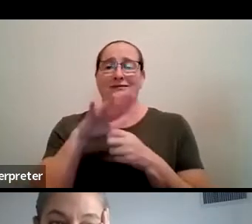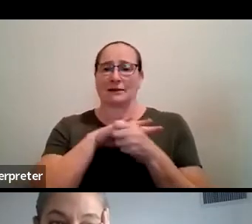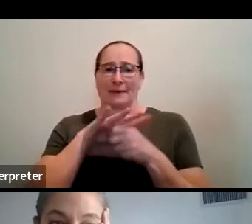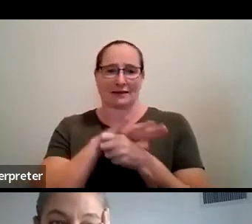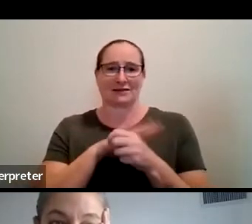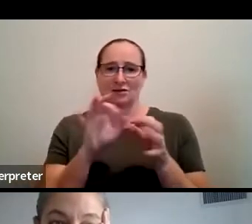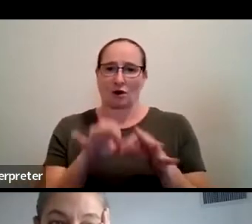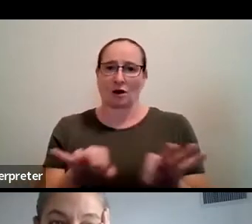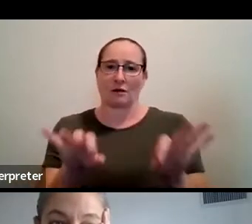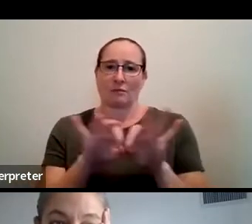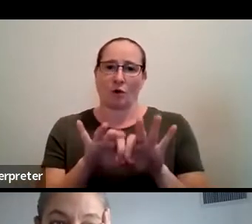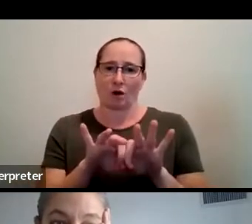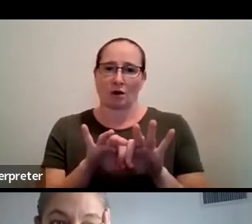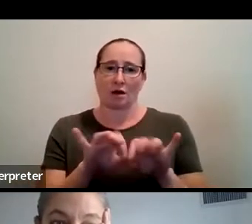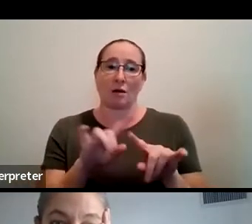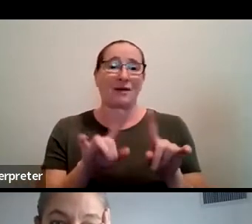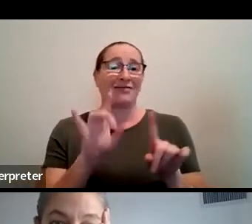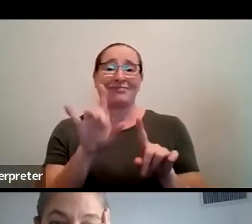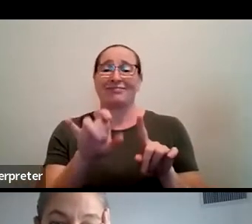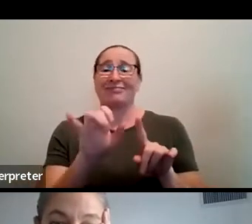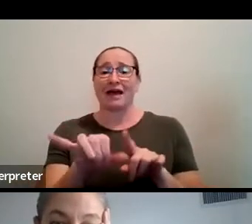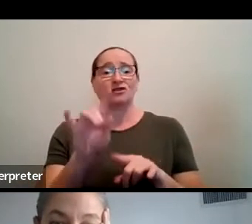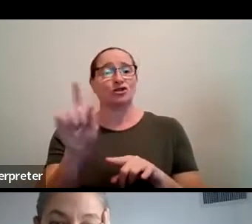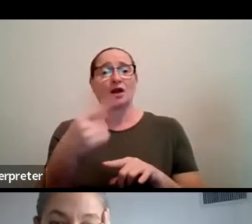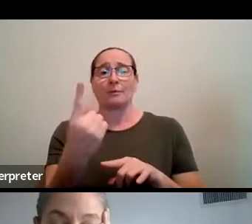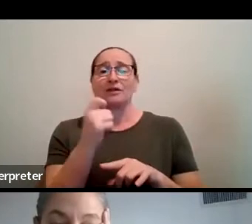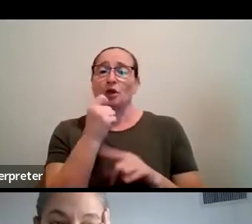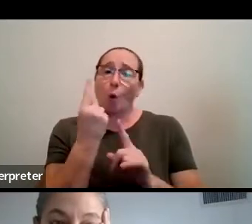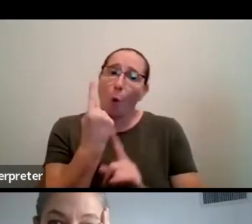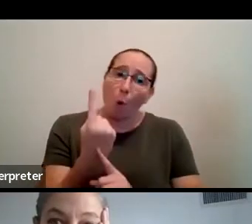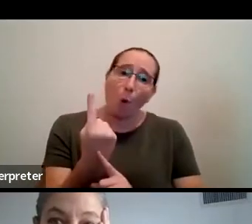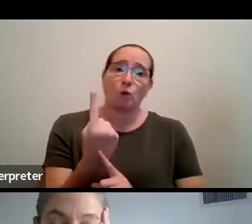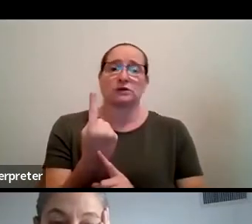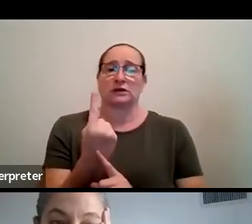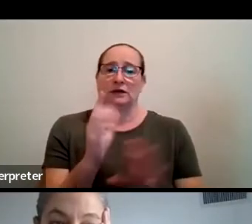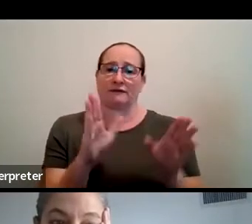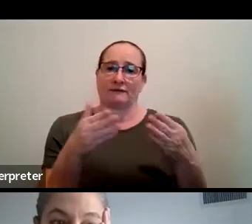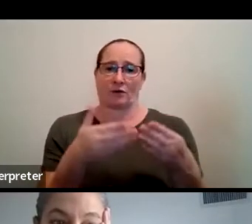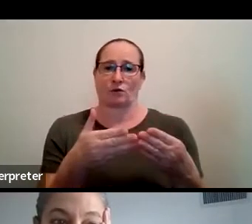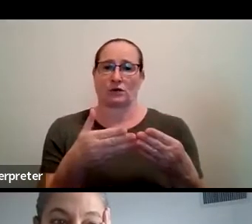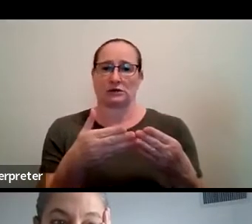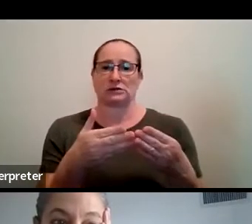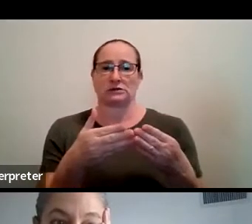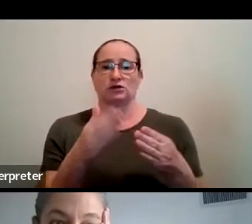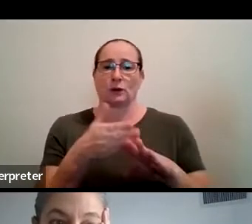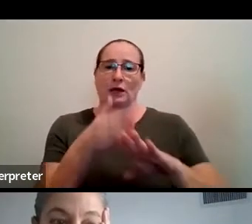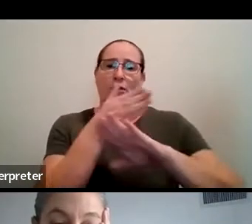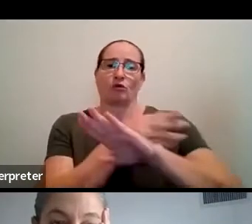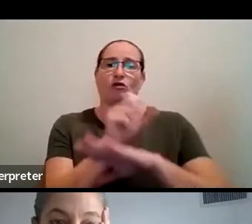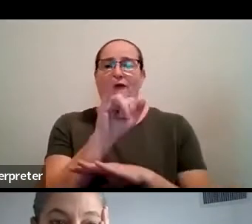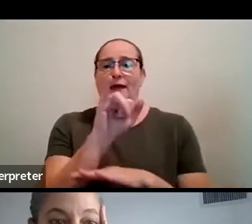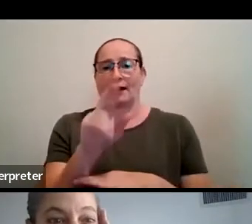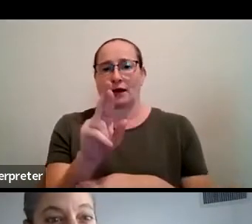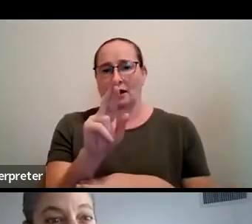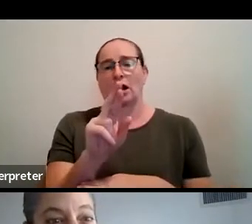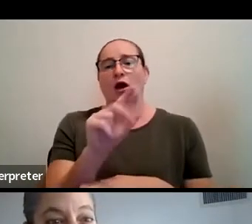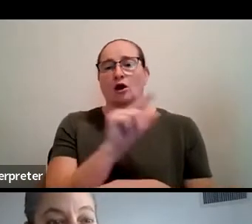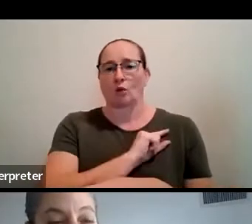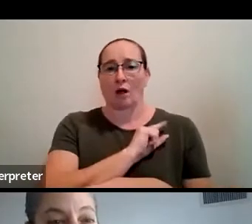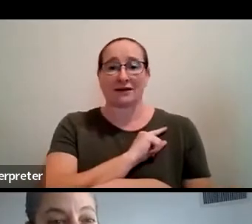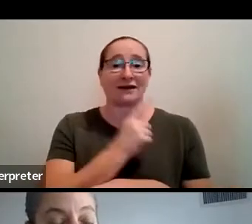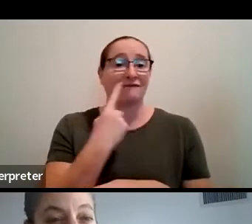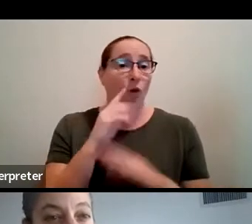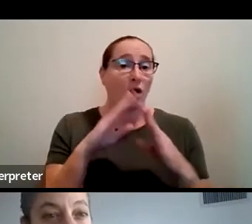But this should not be the only focus to improve indoor air quality. We should also, it is for the health